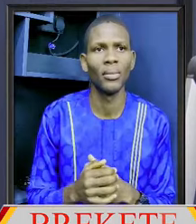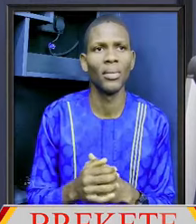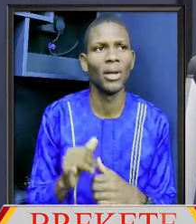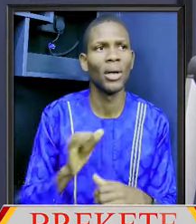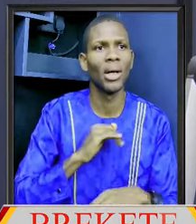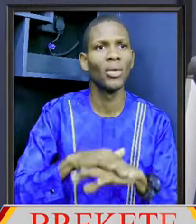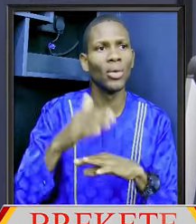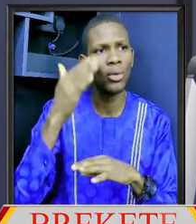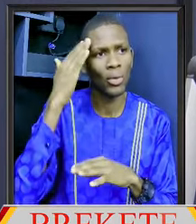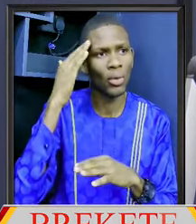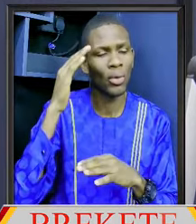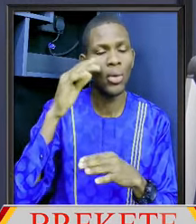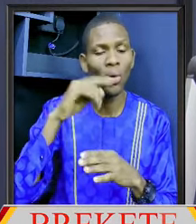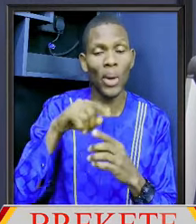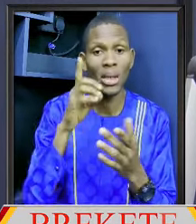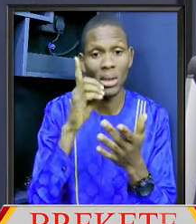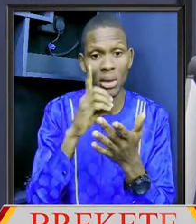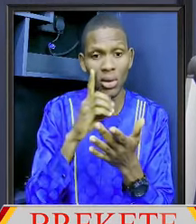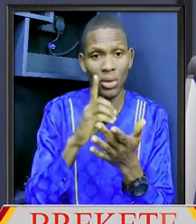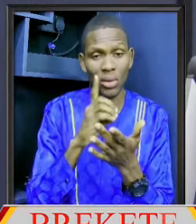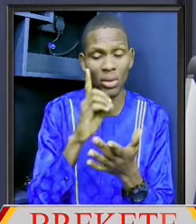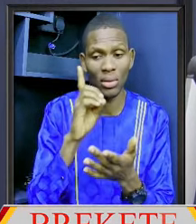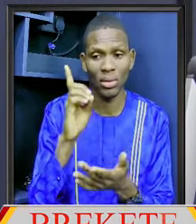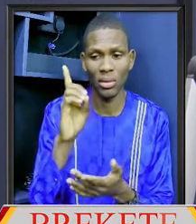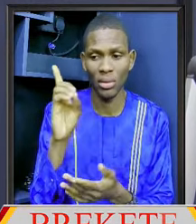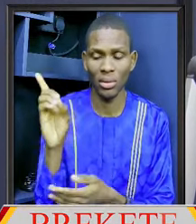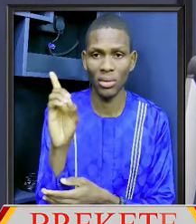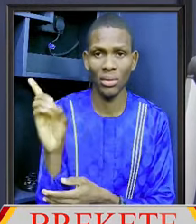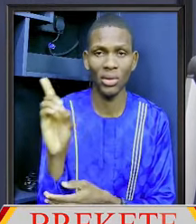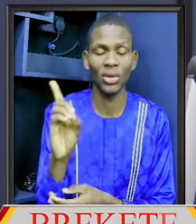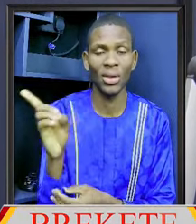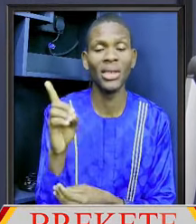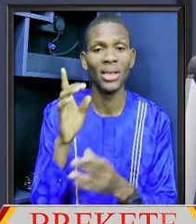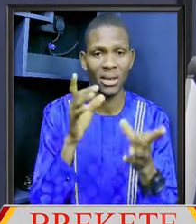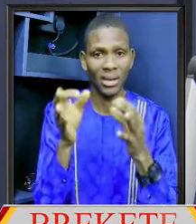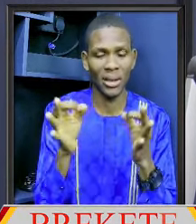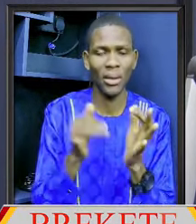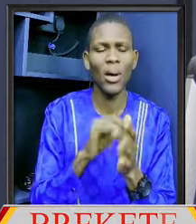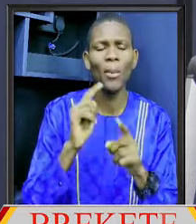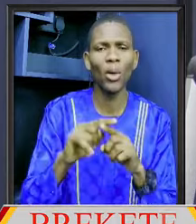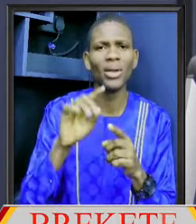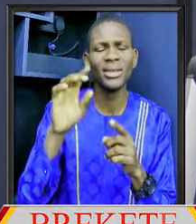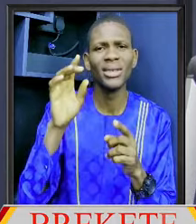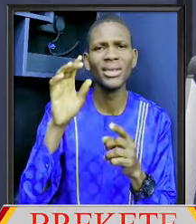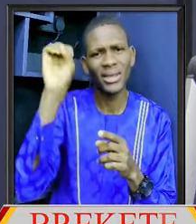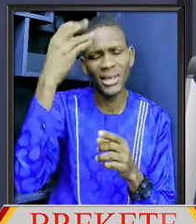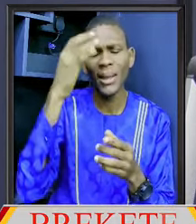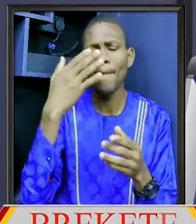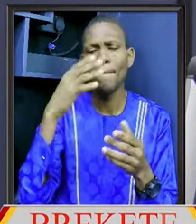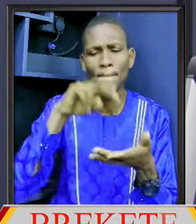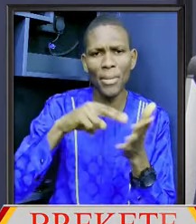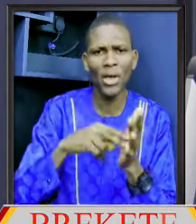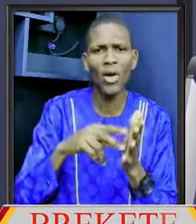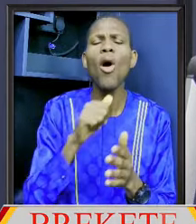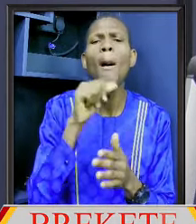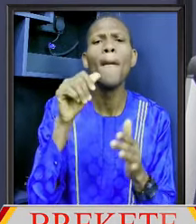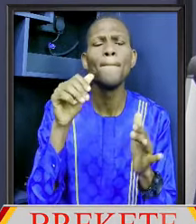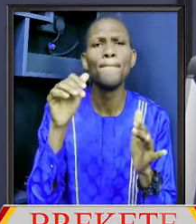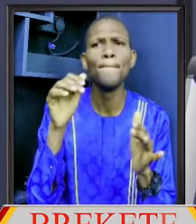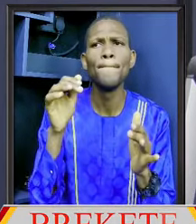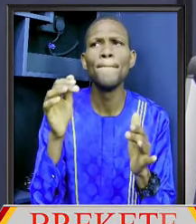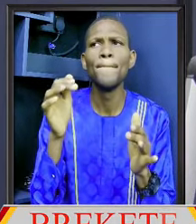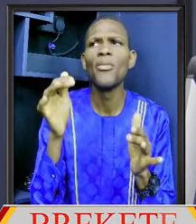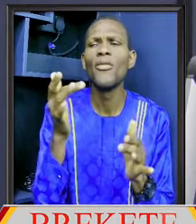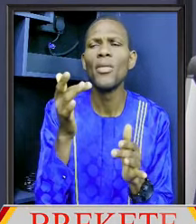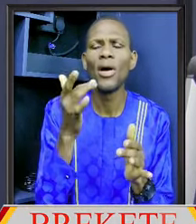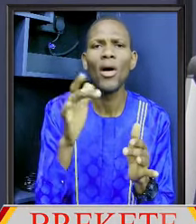I don't know how this dictionary describes them, but grace means unmerited favor. Yes, you don't merit